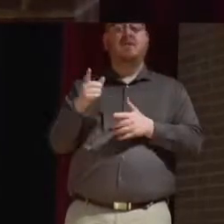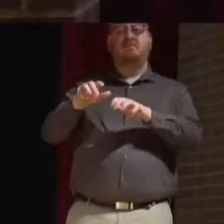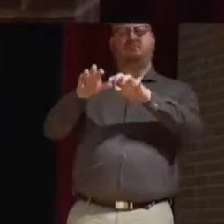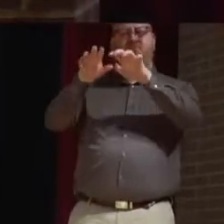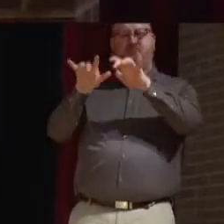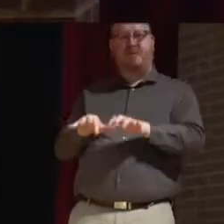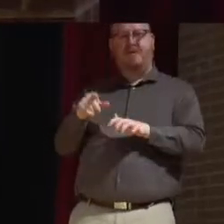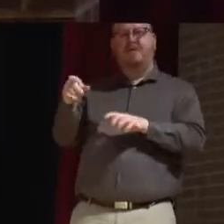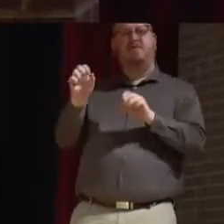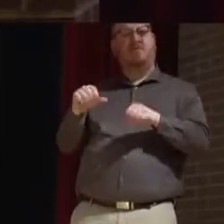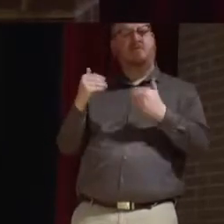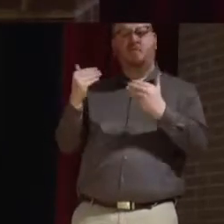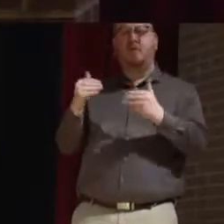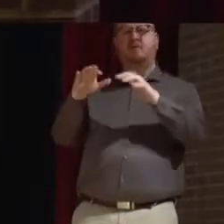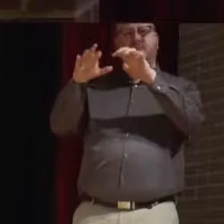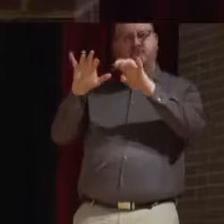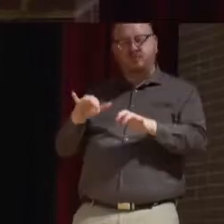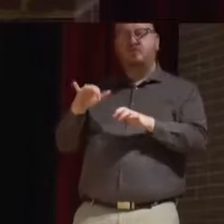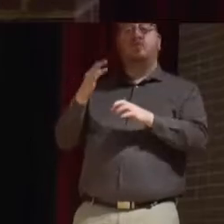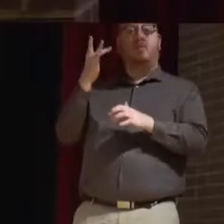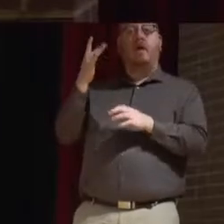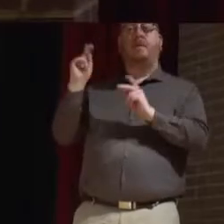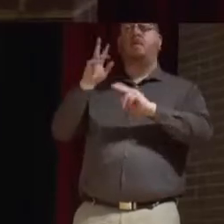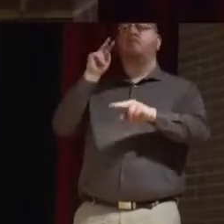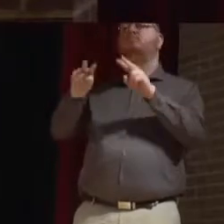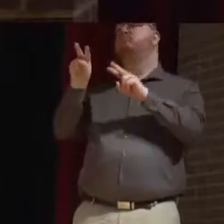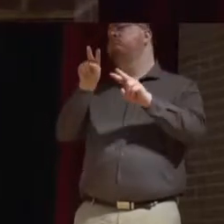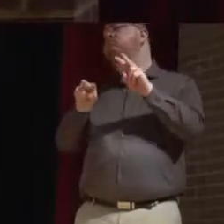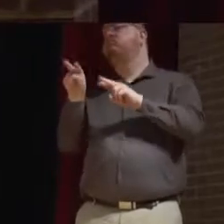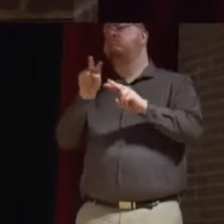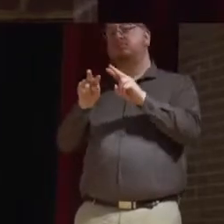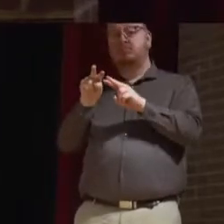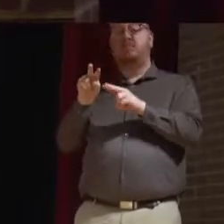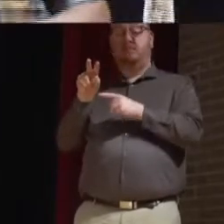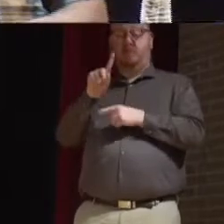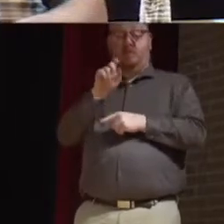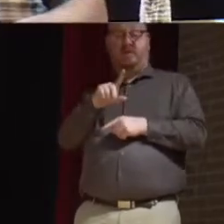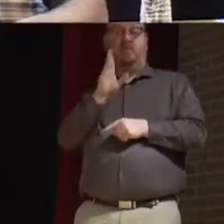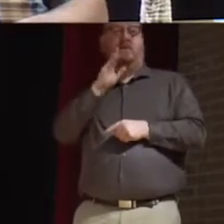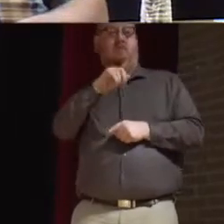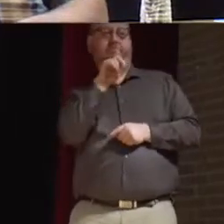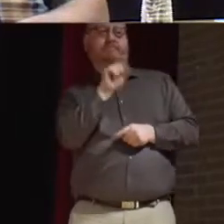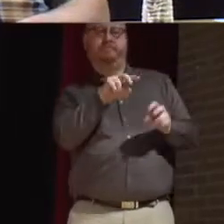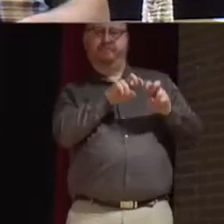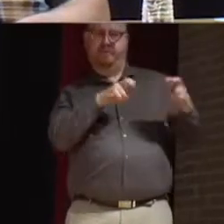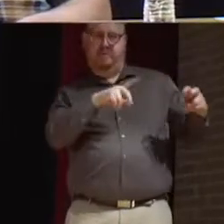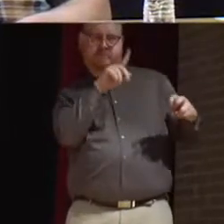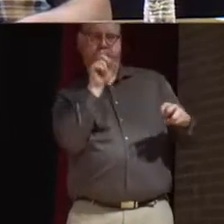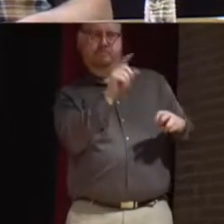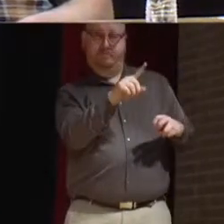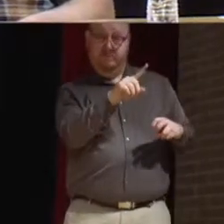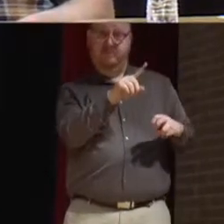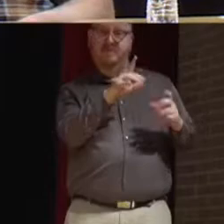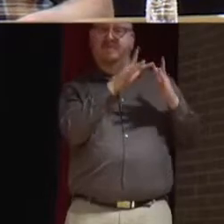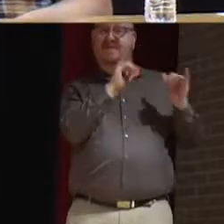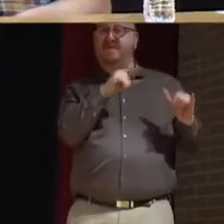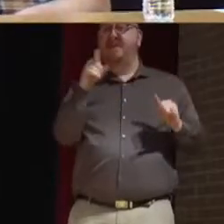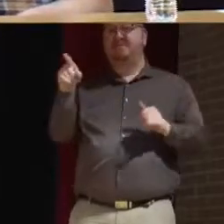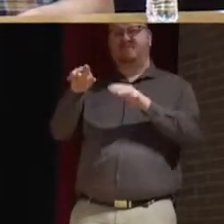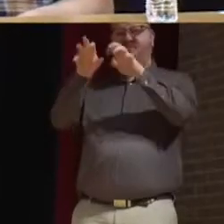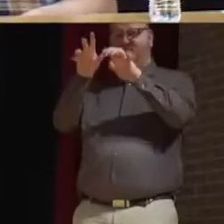is open and being monitored, and questions will be passed along to the panel as you have them and/or